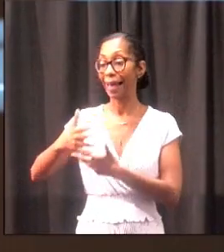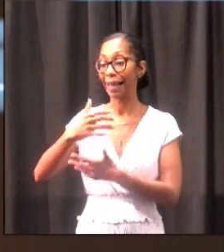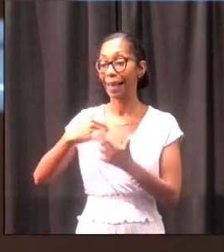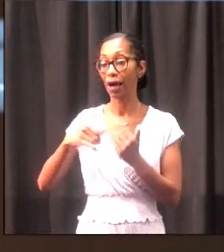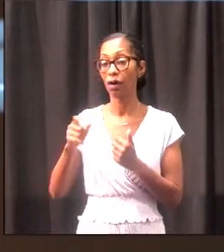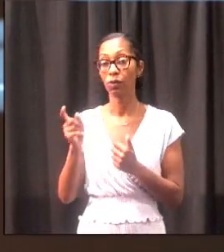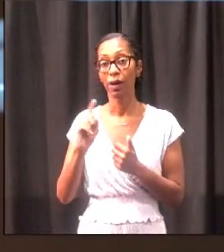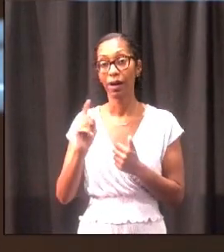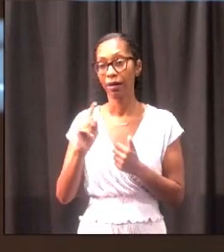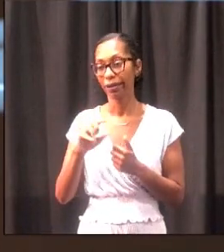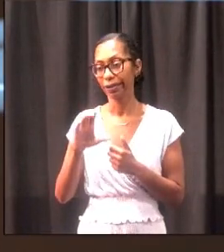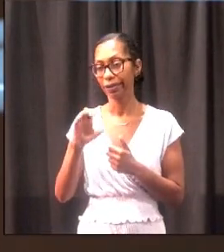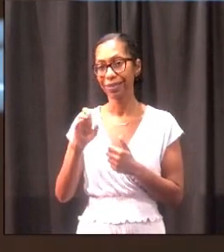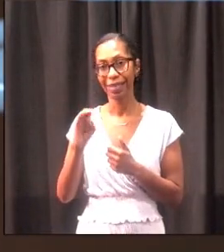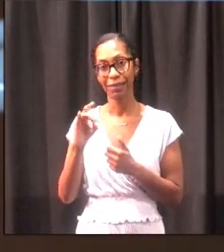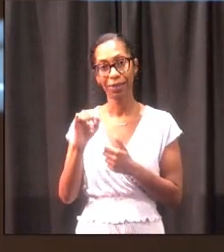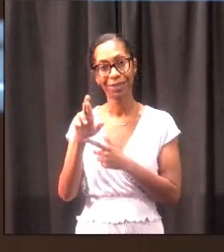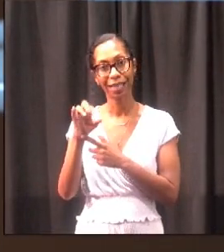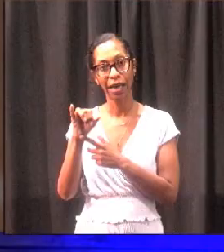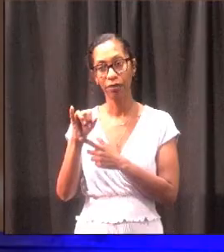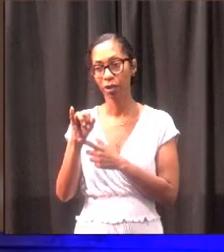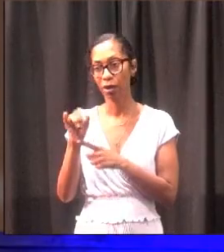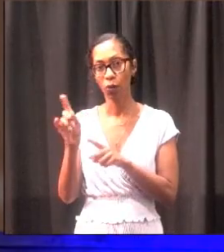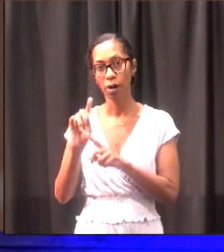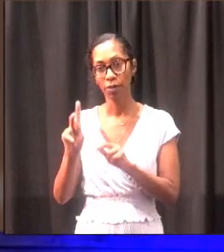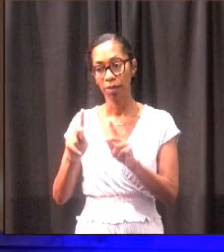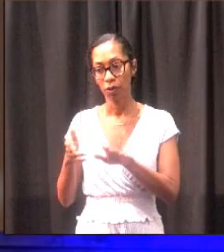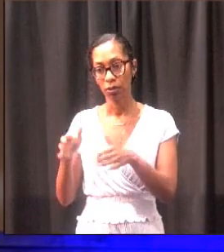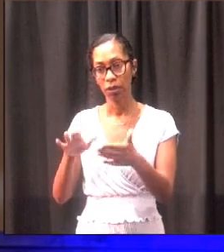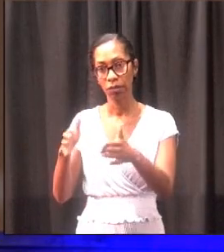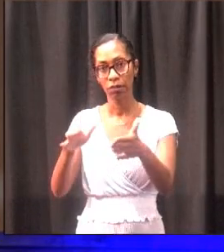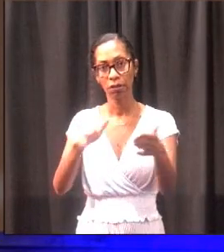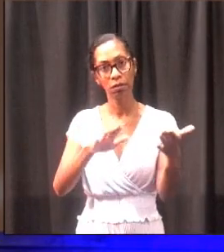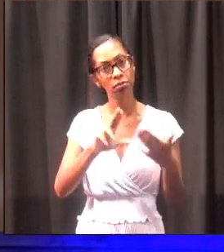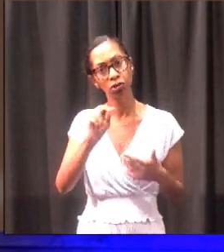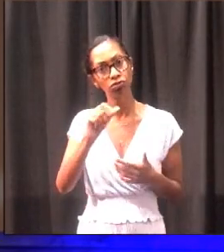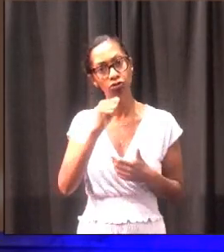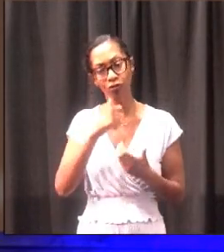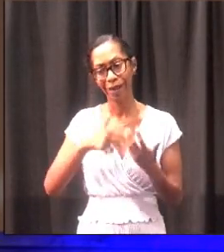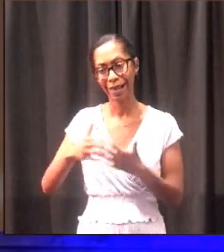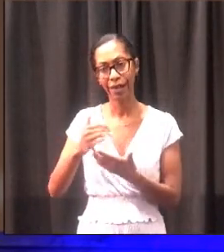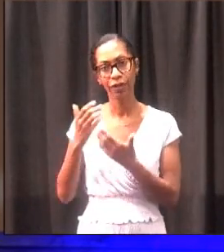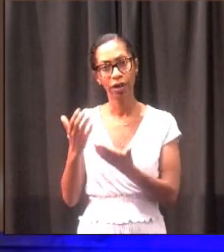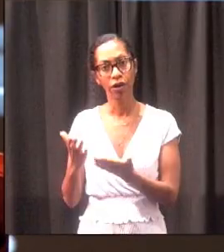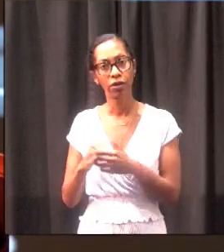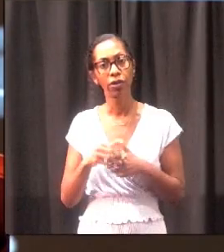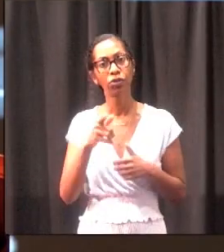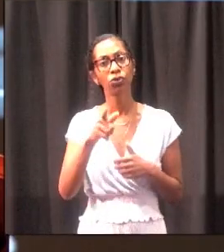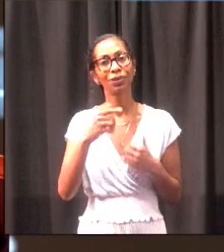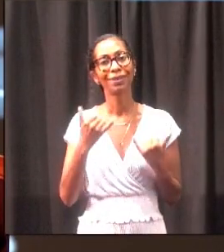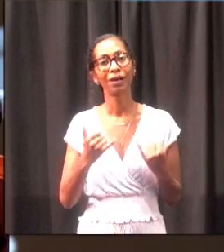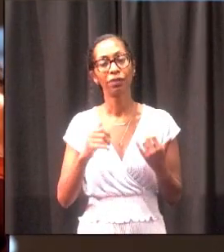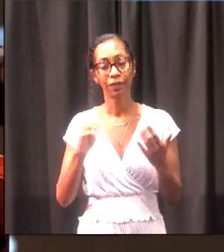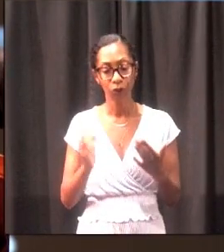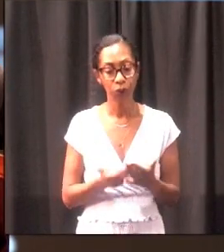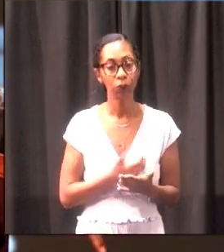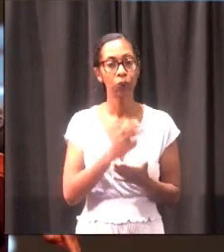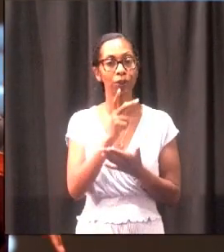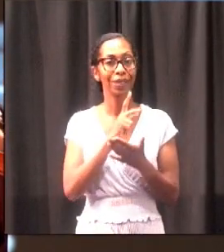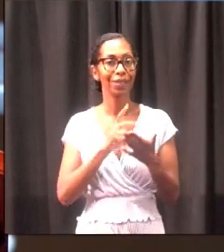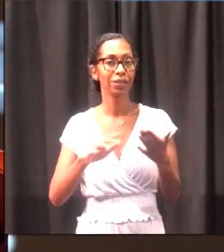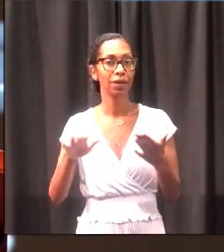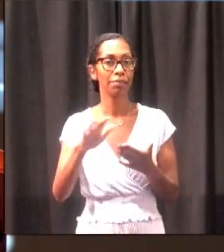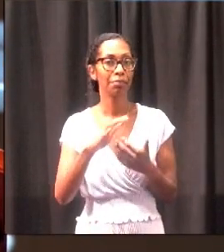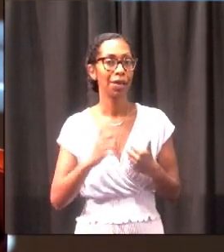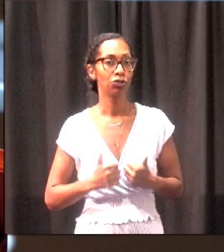in dead places. You left that address. You now have a new kingdom address. You are in